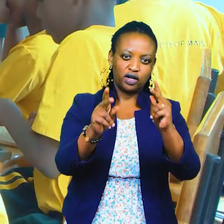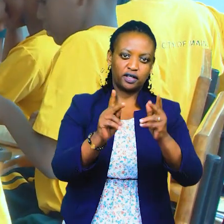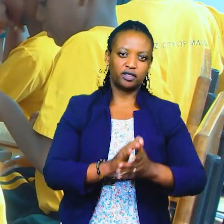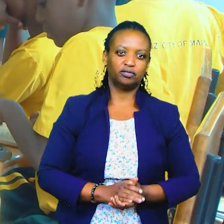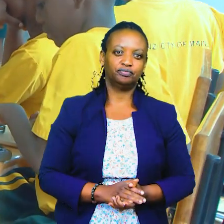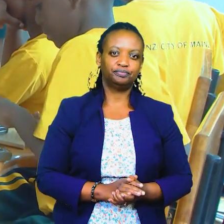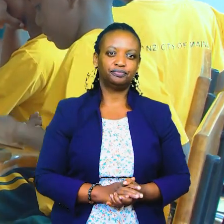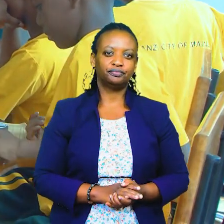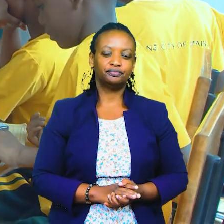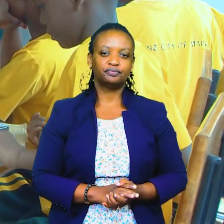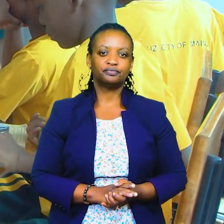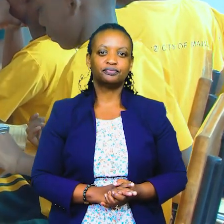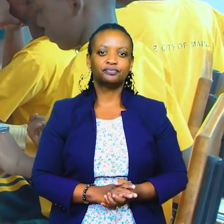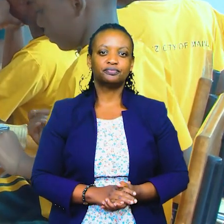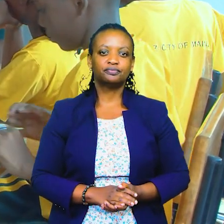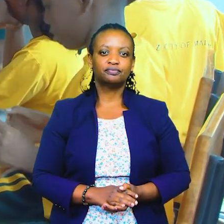Okay, up, read.